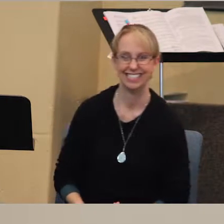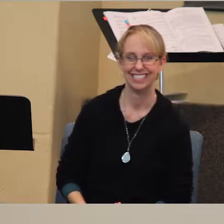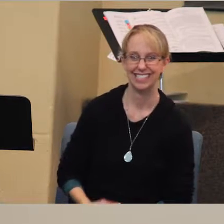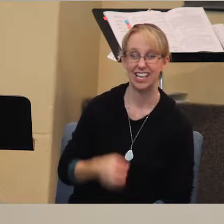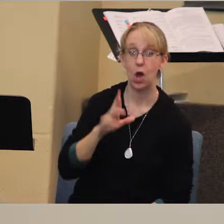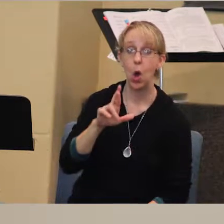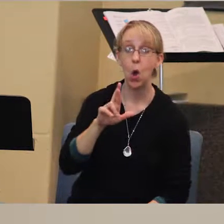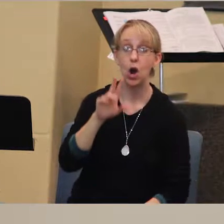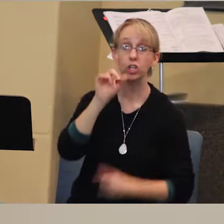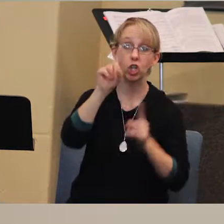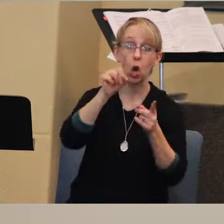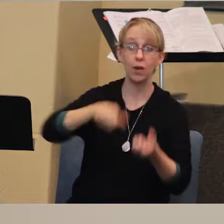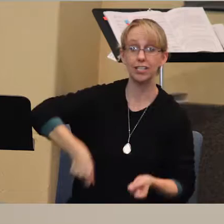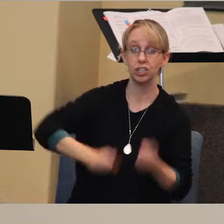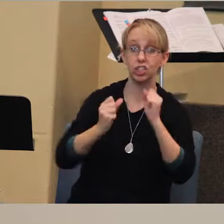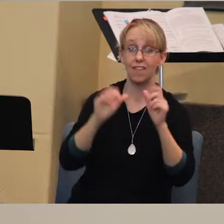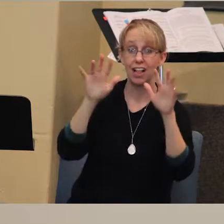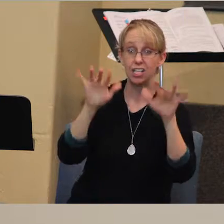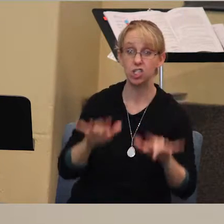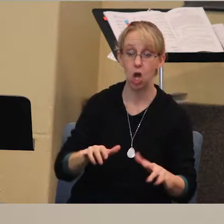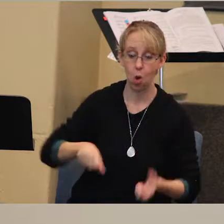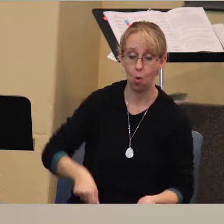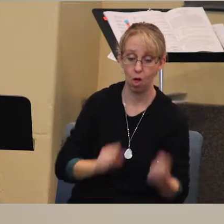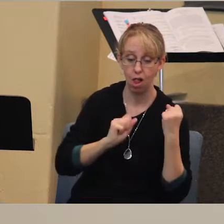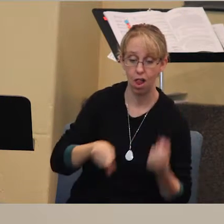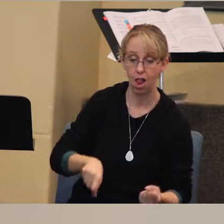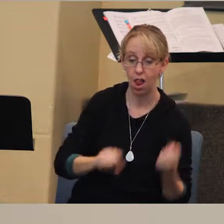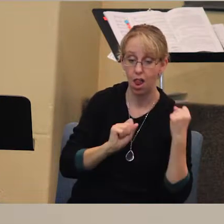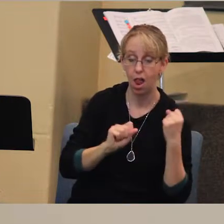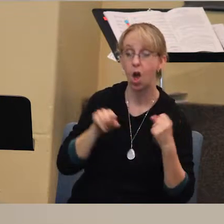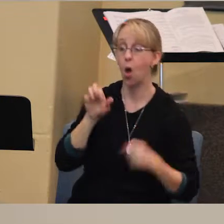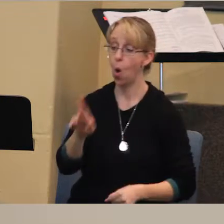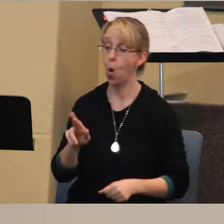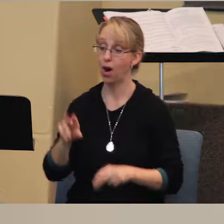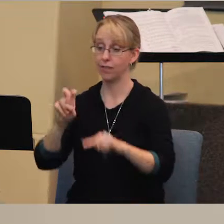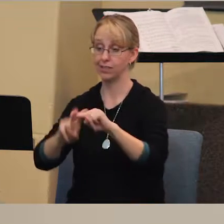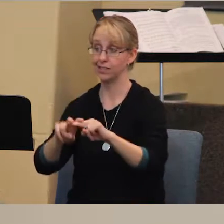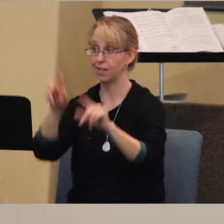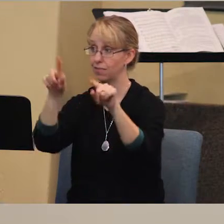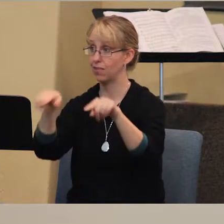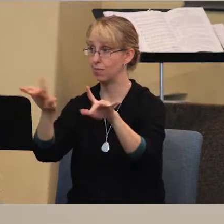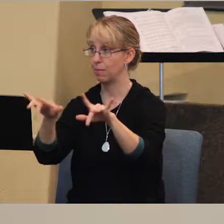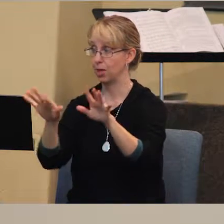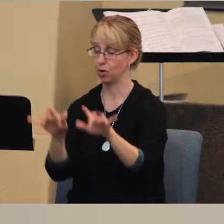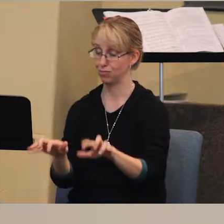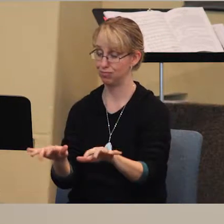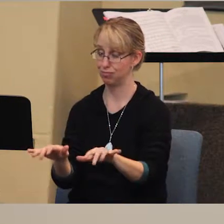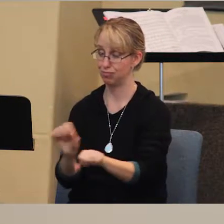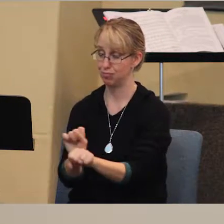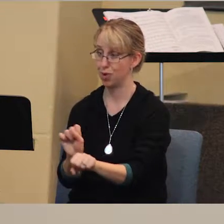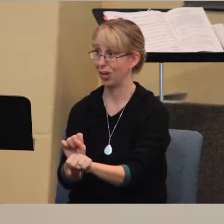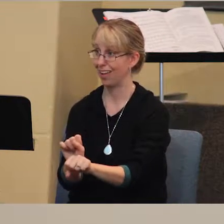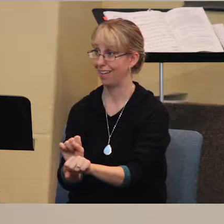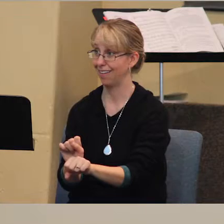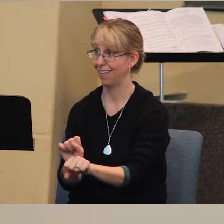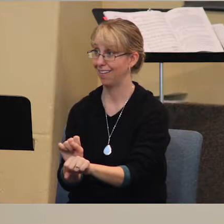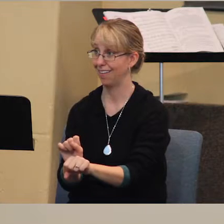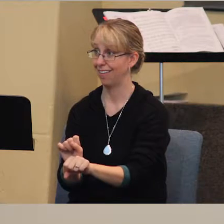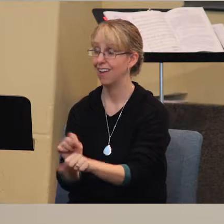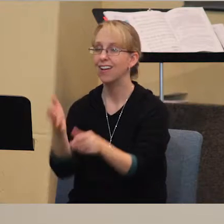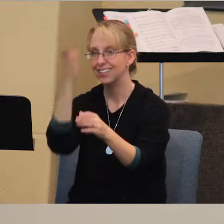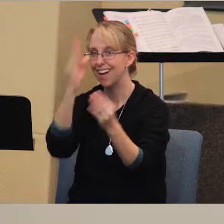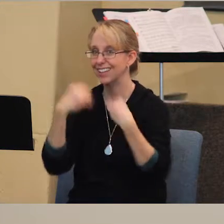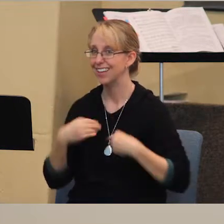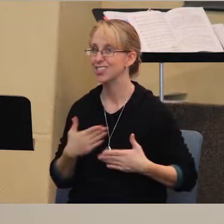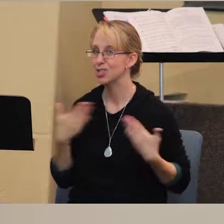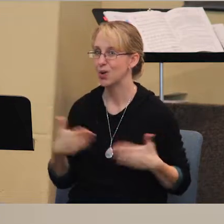or shoveling snow, or sitting in front of a computer monitor. God gives us that joy. And